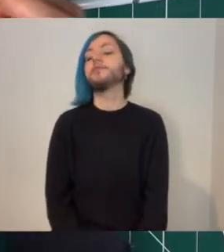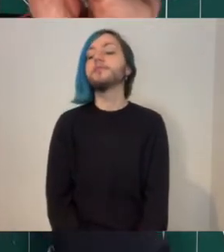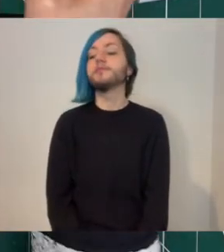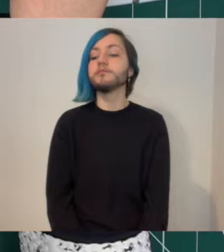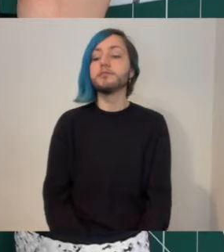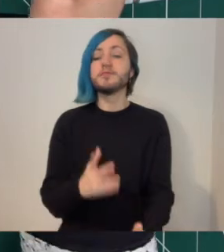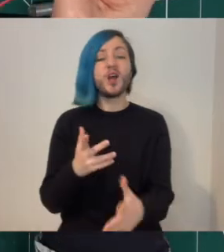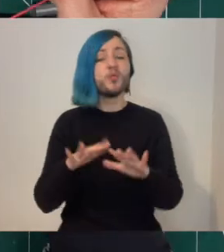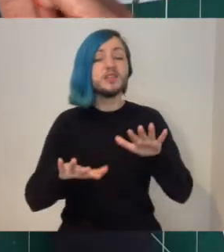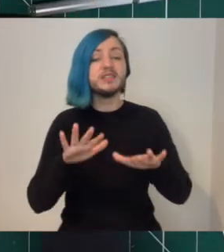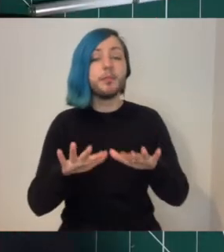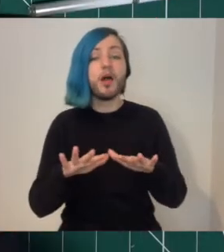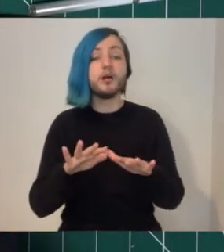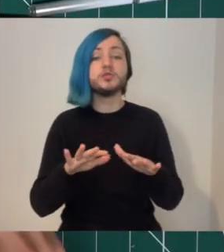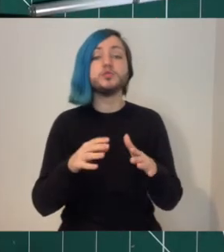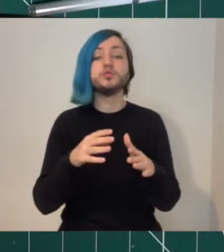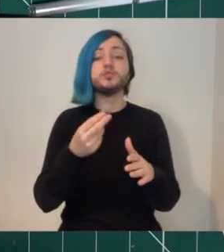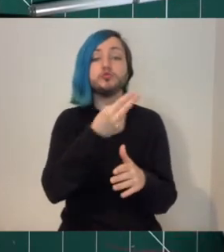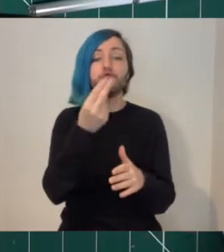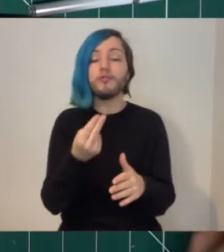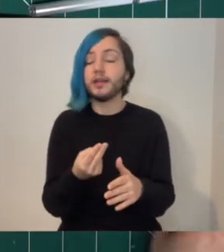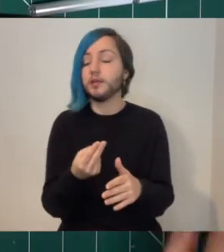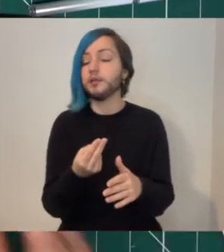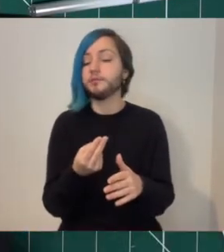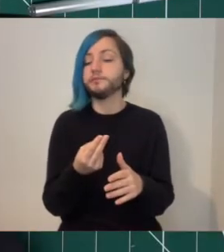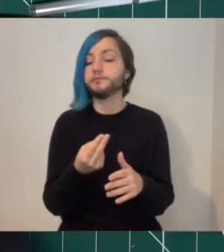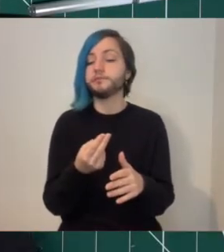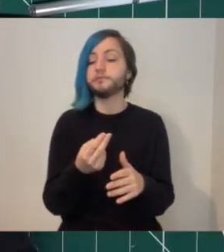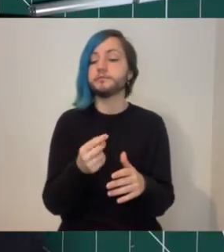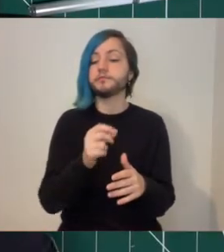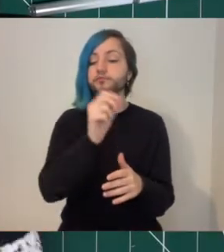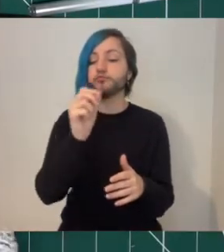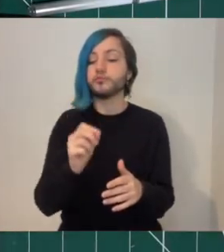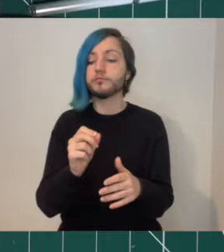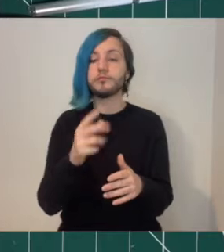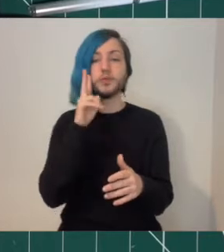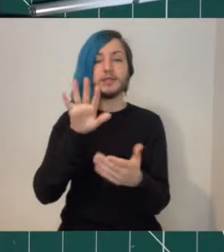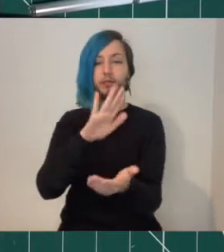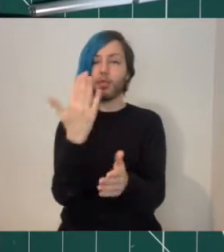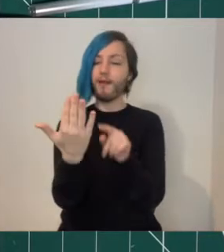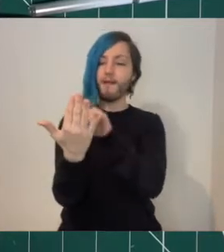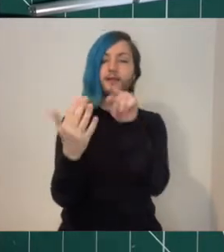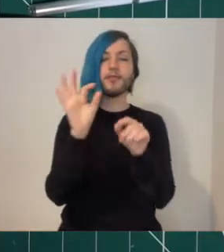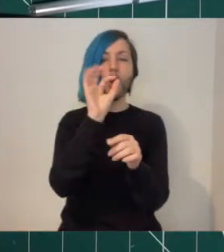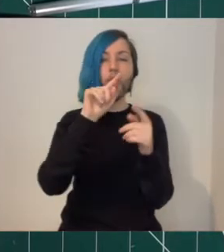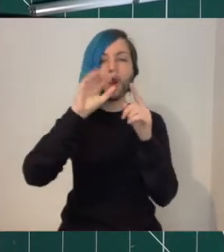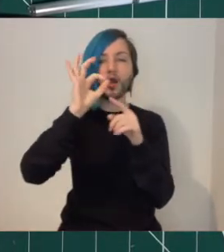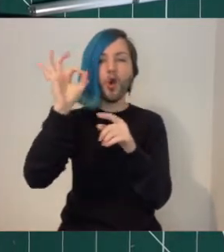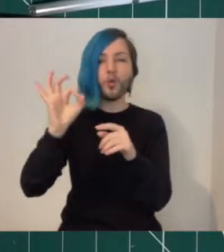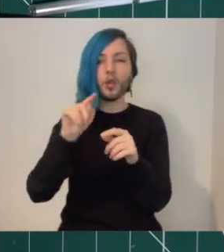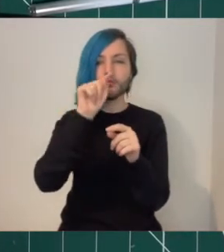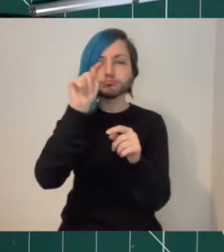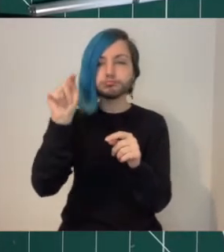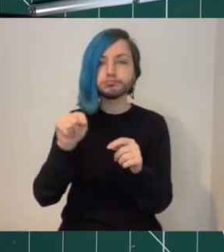And then this is, again, a bit like when you were drawing the lines between the designs. You'll see on the back you've got all these little